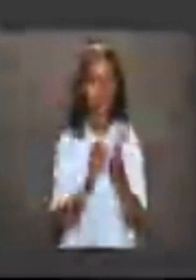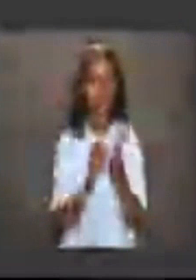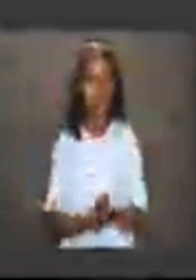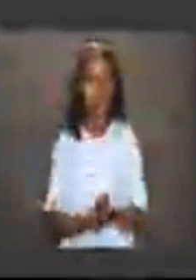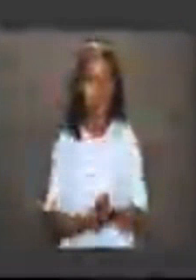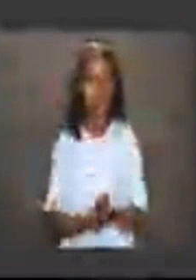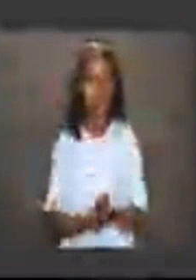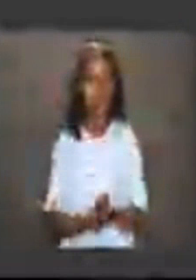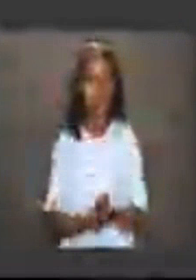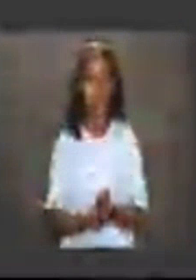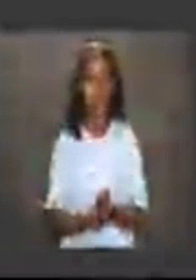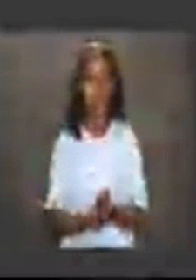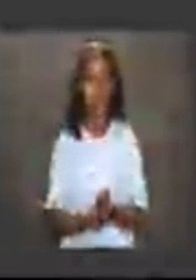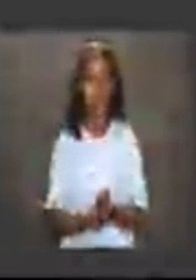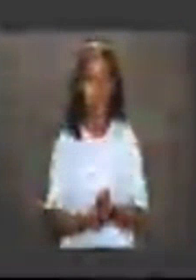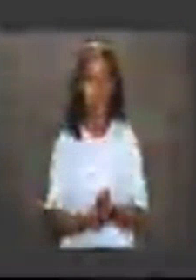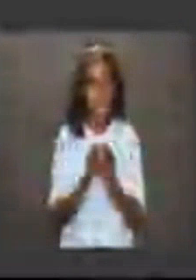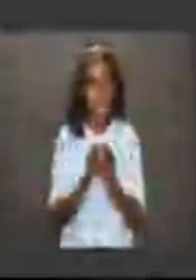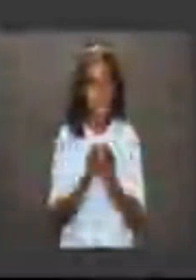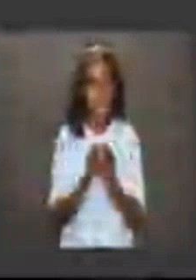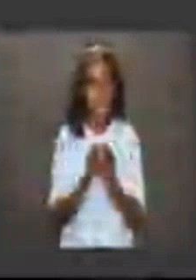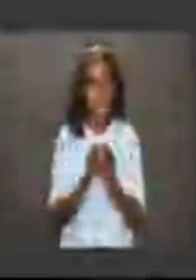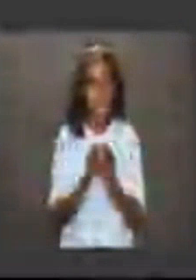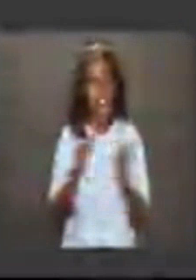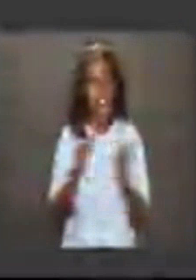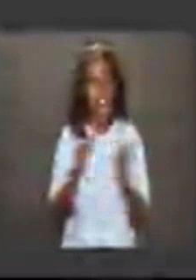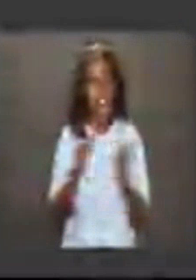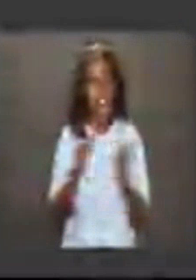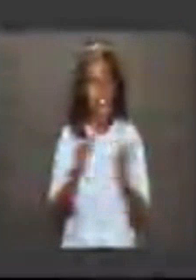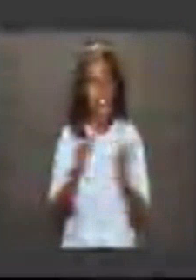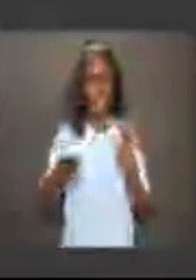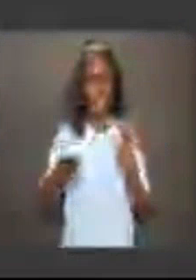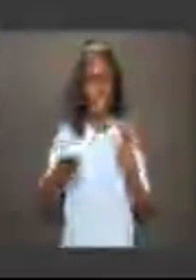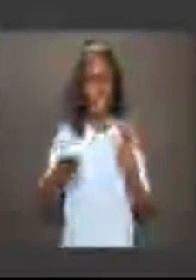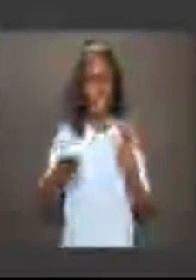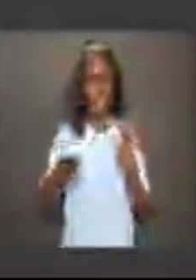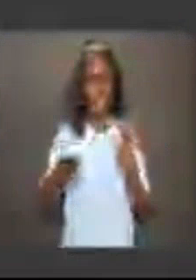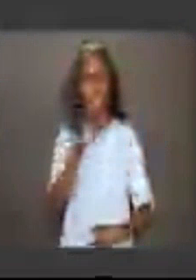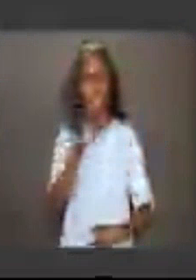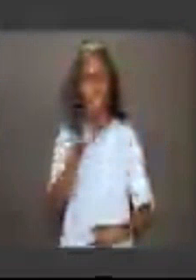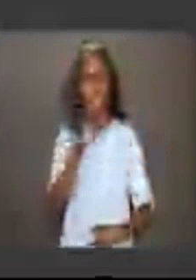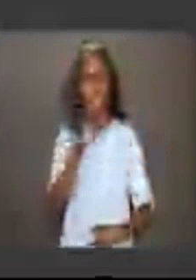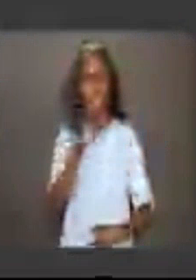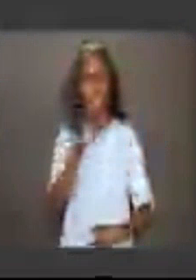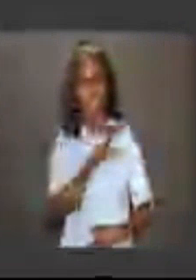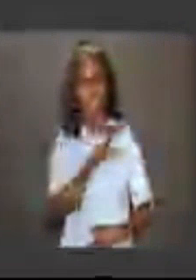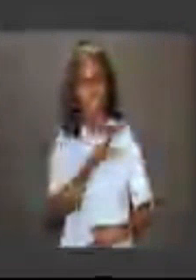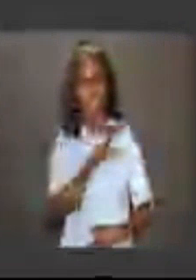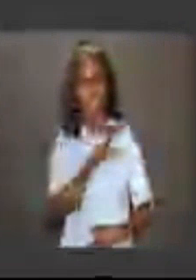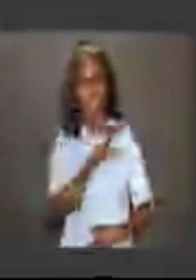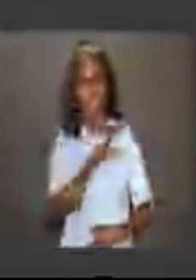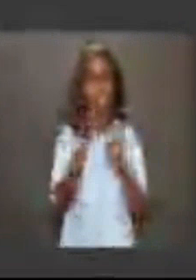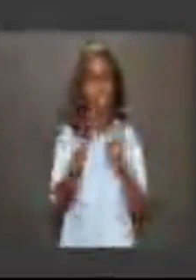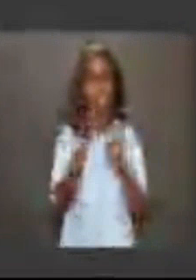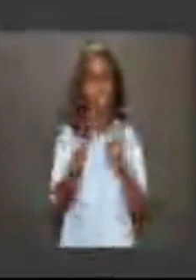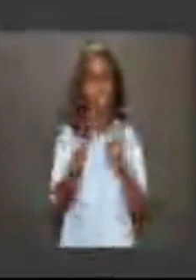The set of integers is denoted by z and includes